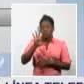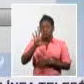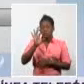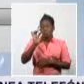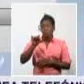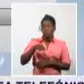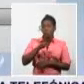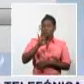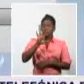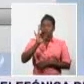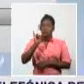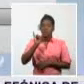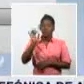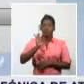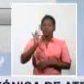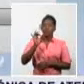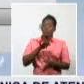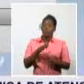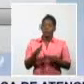5.56%.